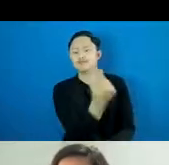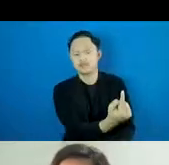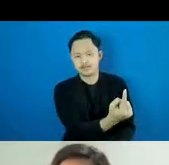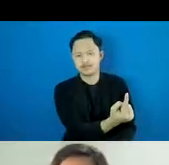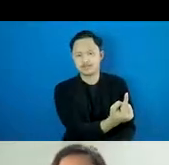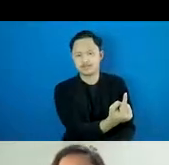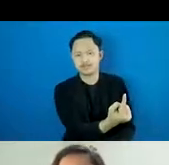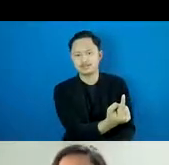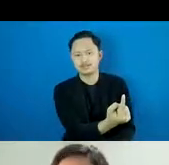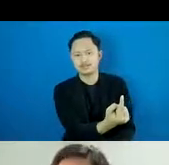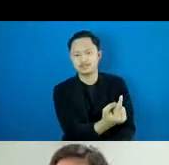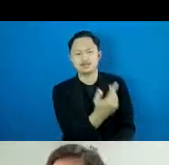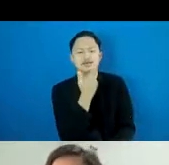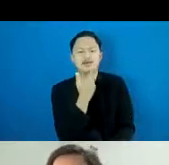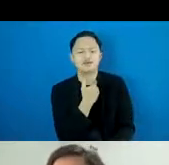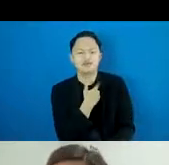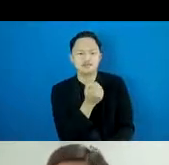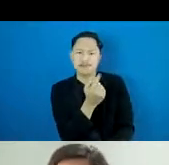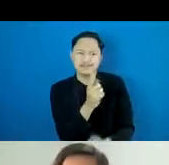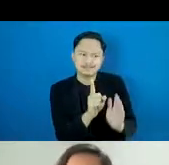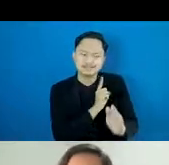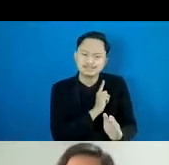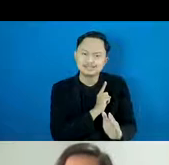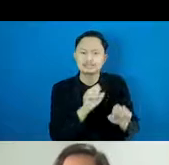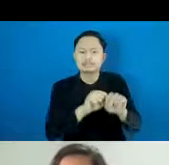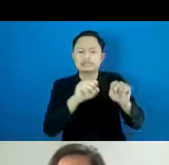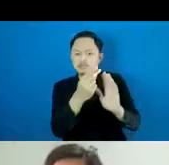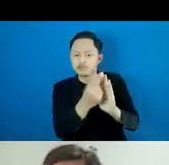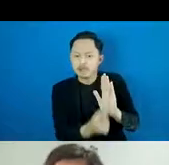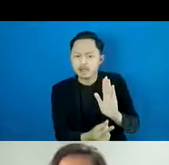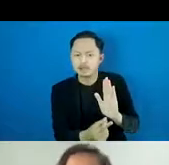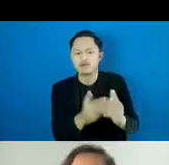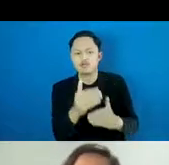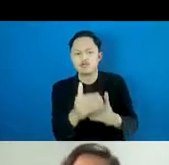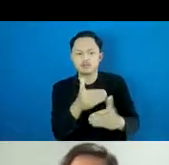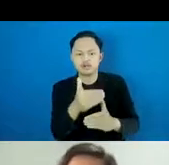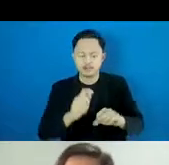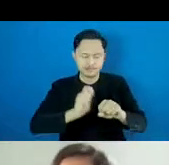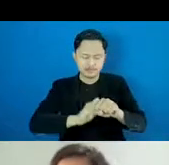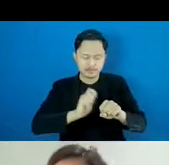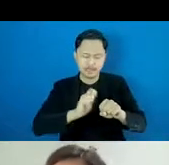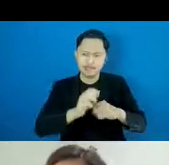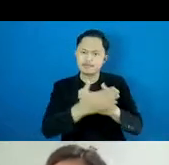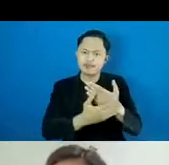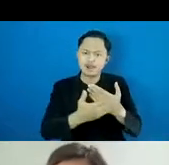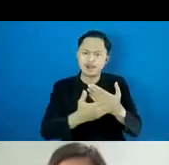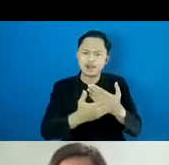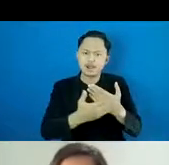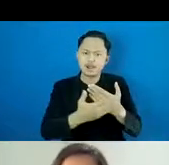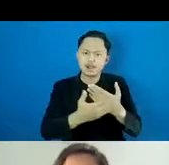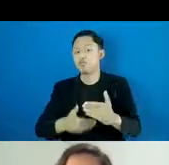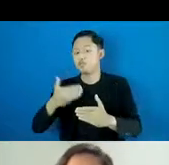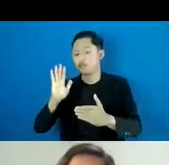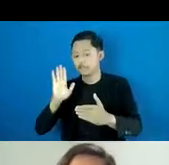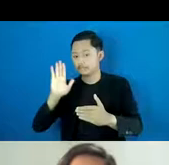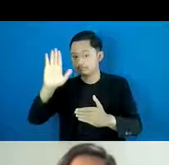procure the vehicles, finance, own the vehicles, operate, maintain, and do what's needed in the end of the